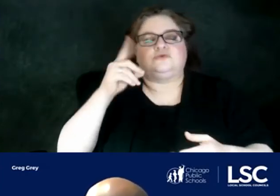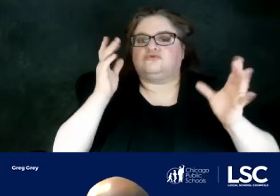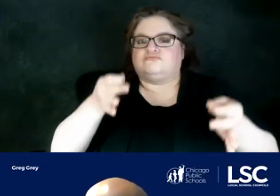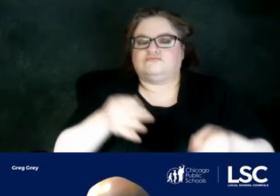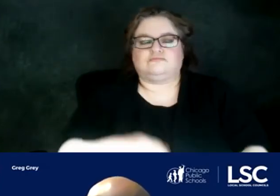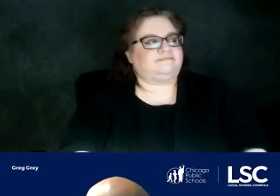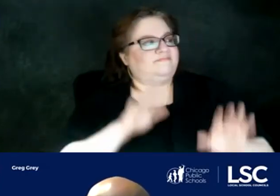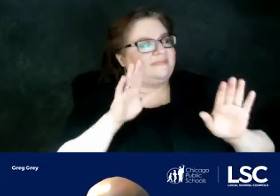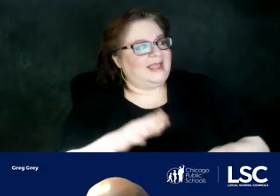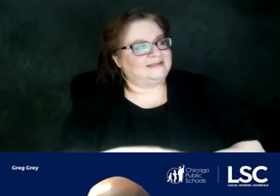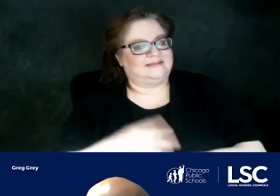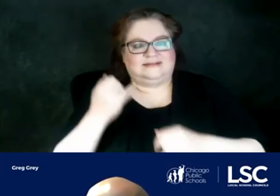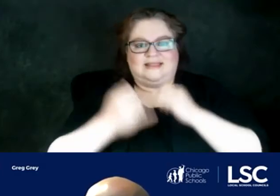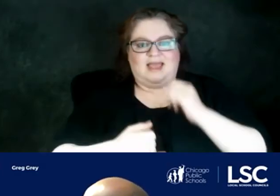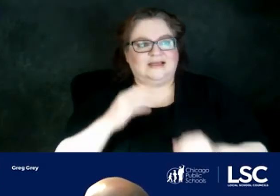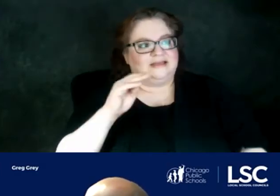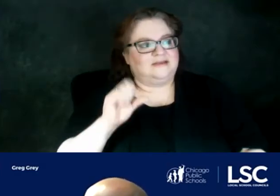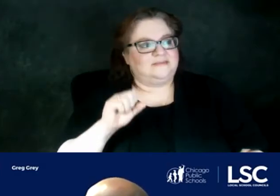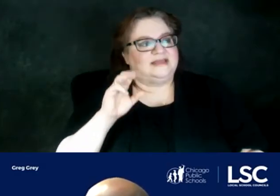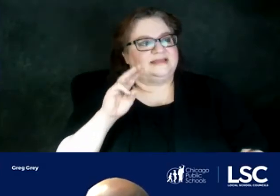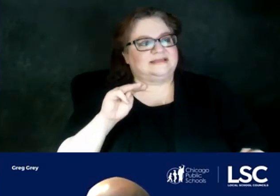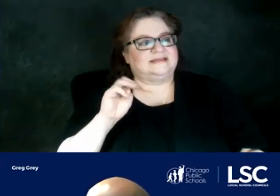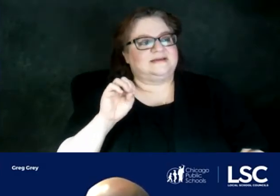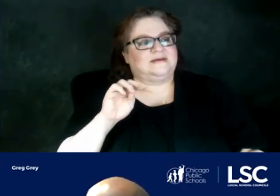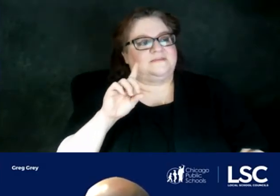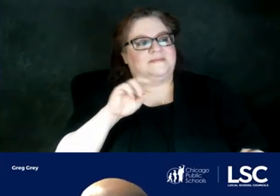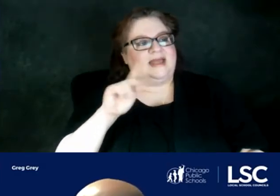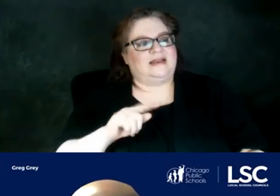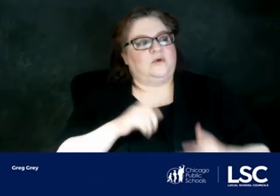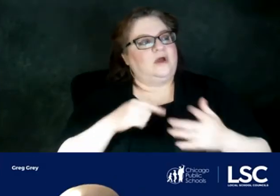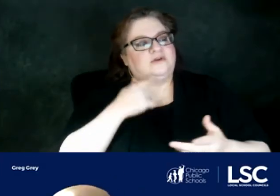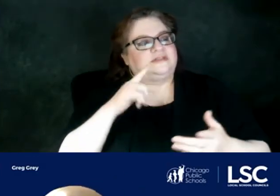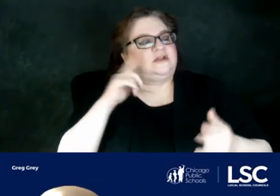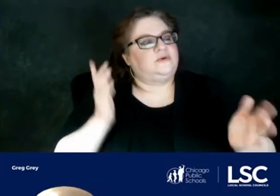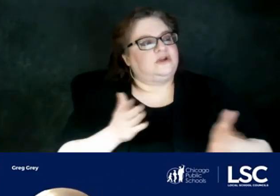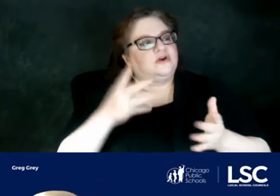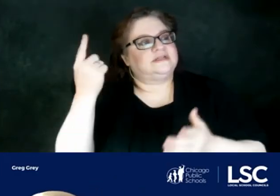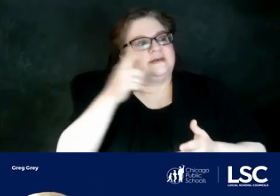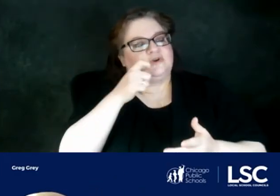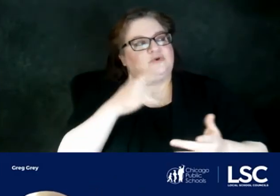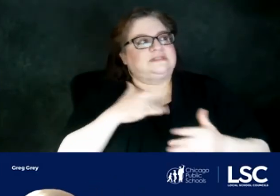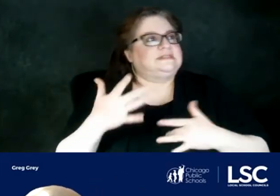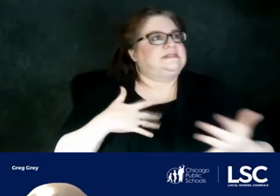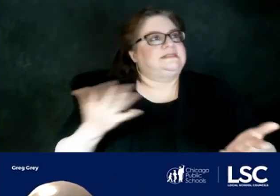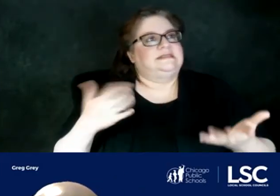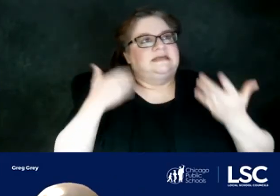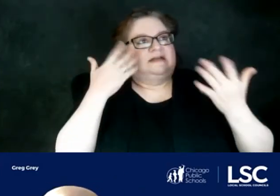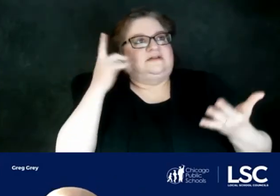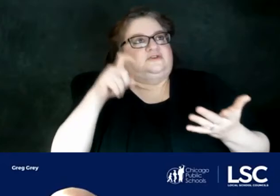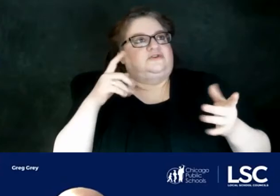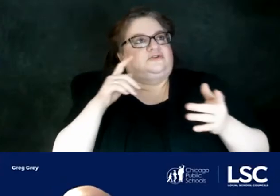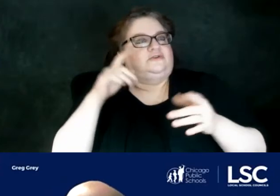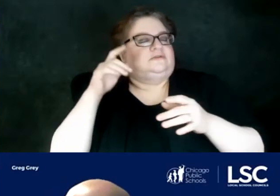answer. And last but not least, Miss Lilia Mendez, what would you say to encourage someone who is hesitant to run for the local school